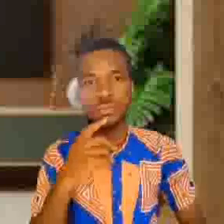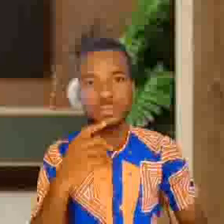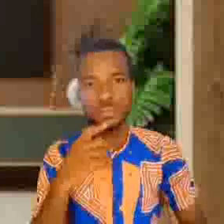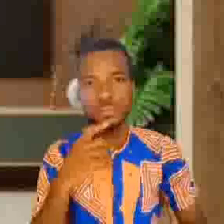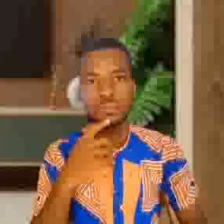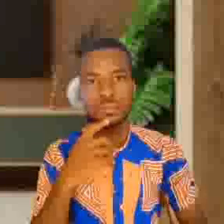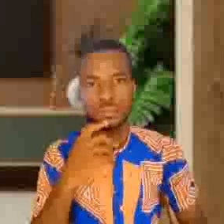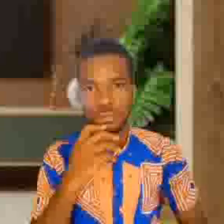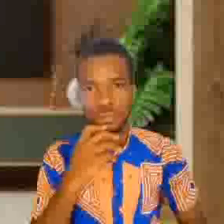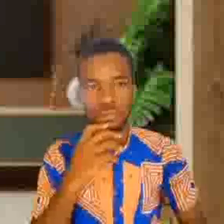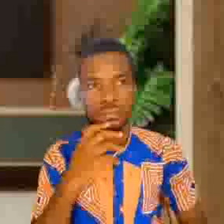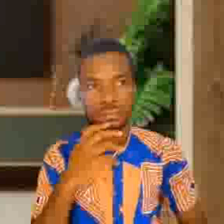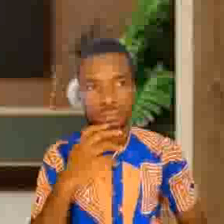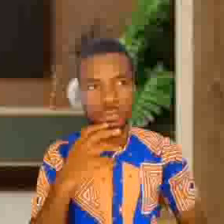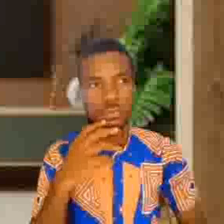I told him.